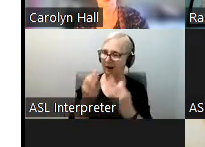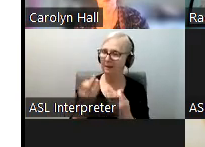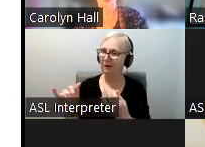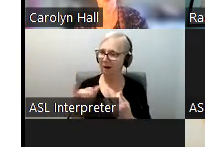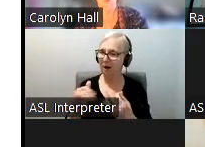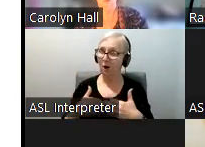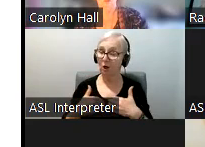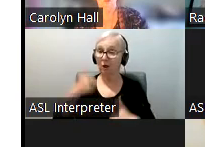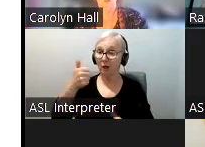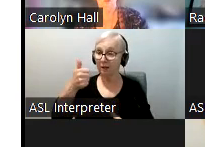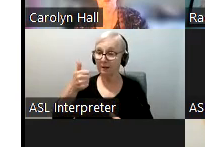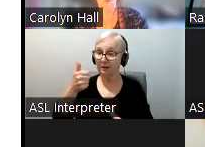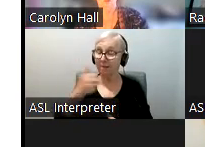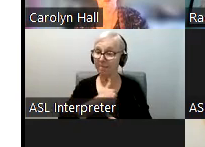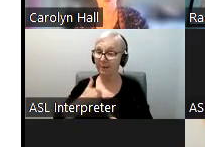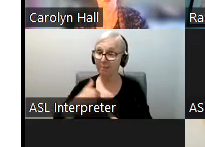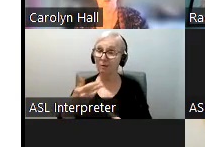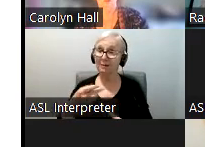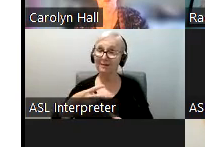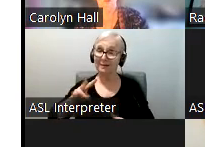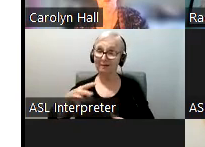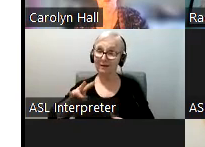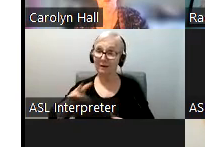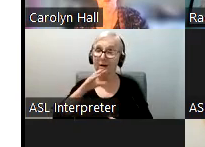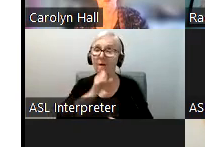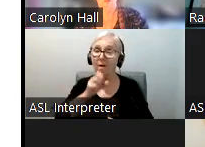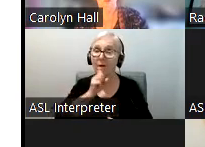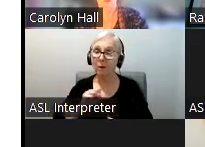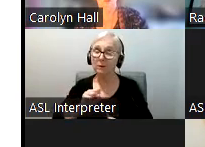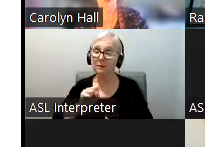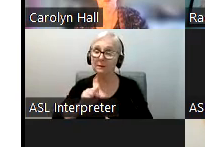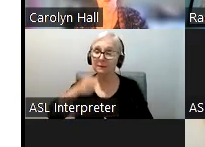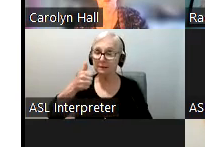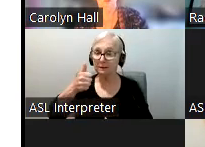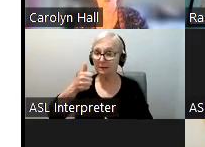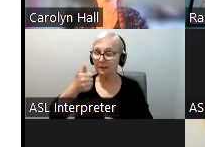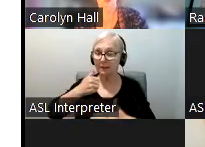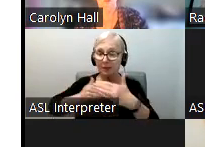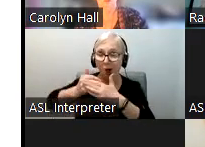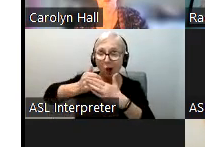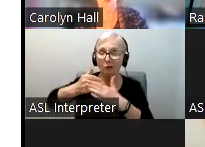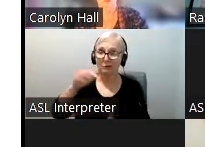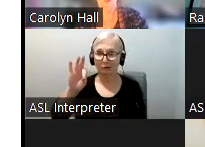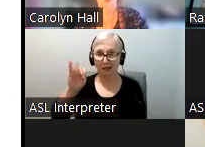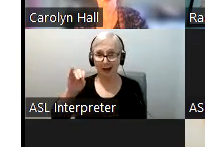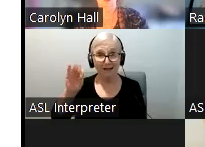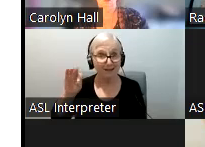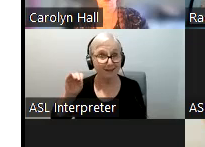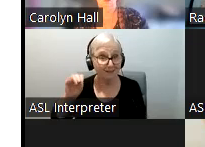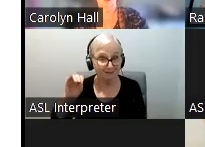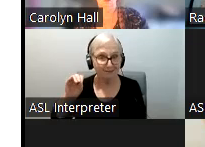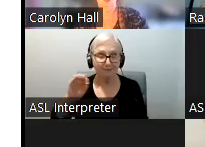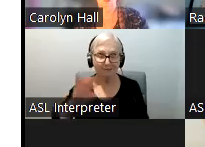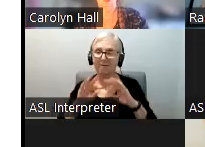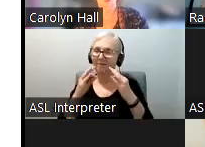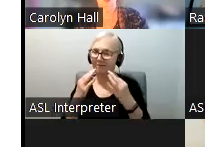member is 17 and our oldest member, a part of our network, is approaching 90. So family is